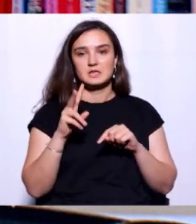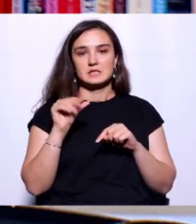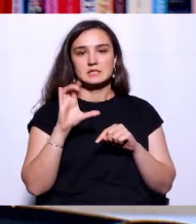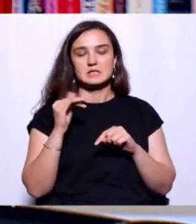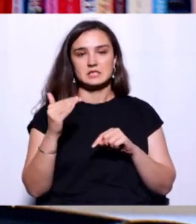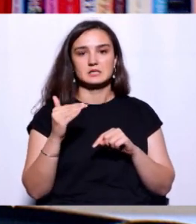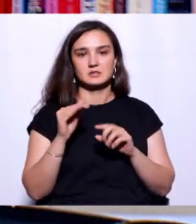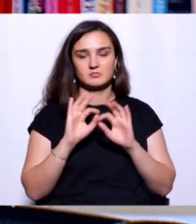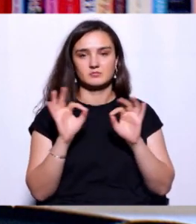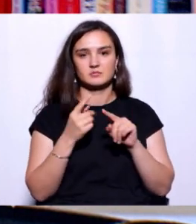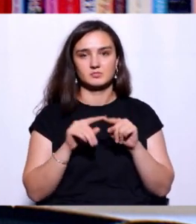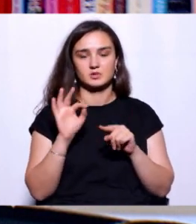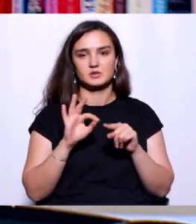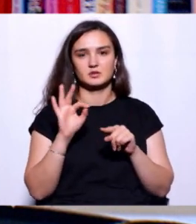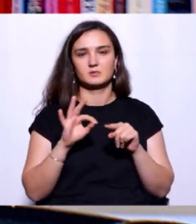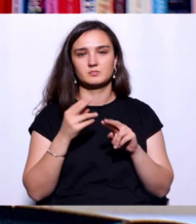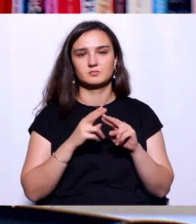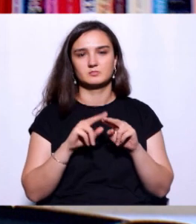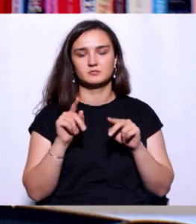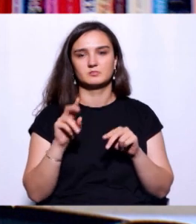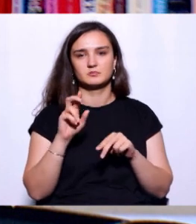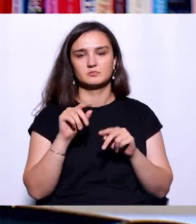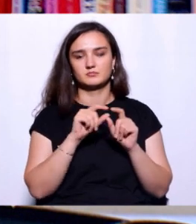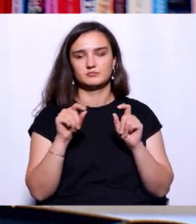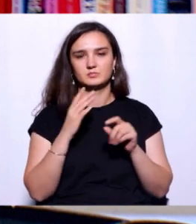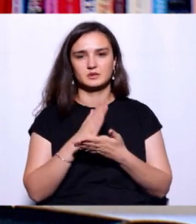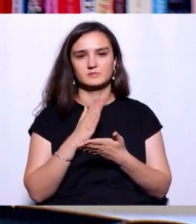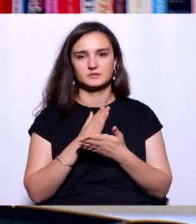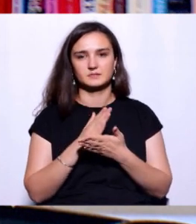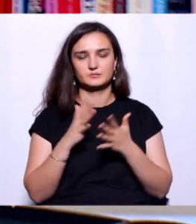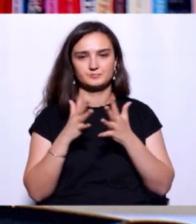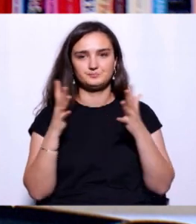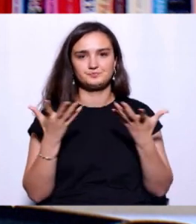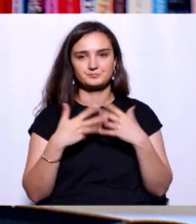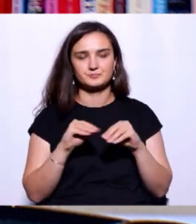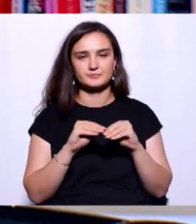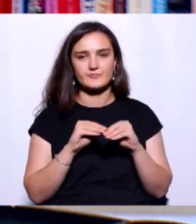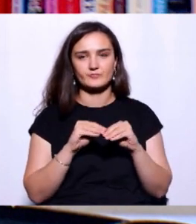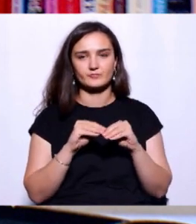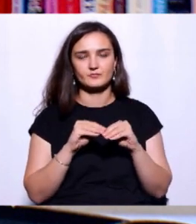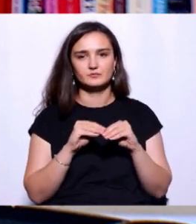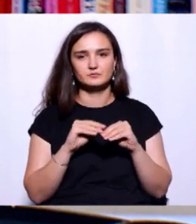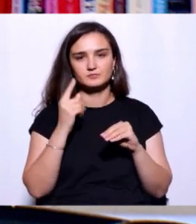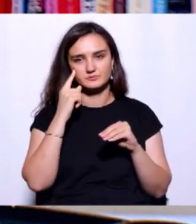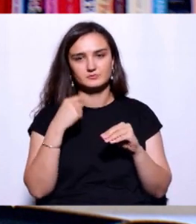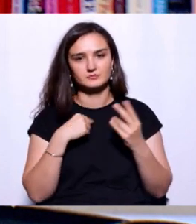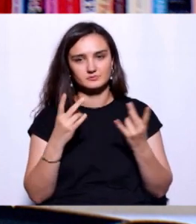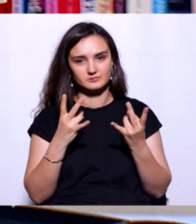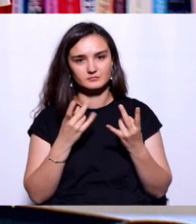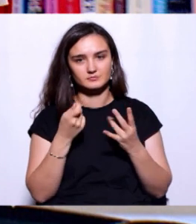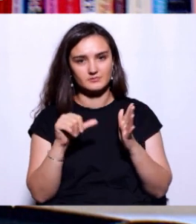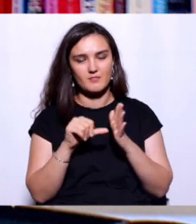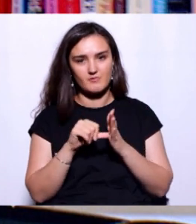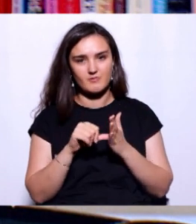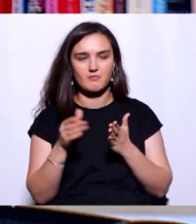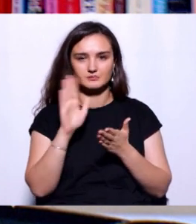Lisa's talking for this one. So, blank have a big family. I think we need a little help